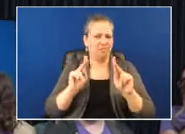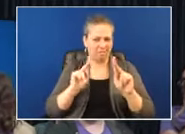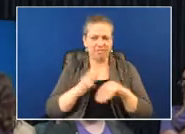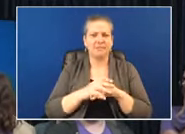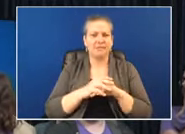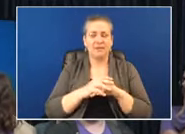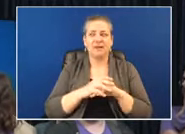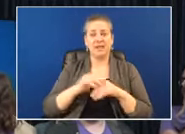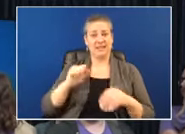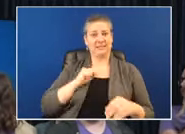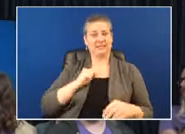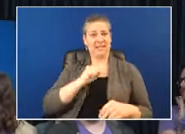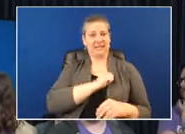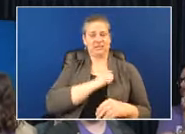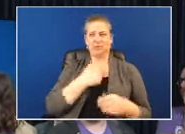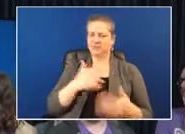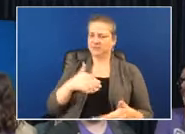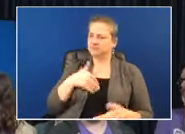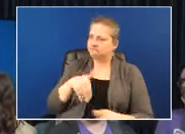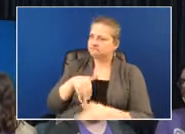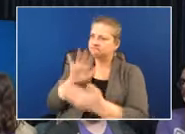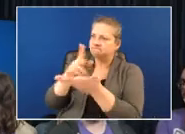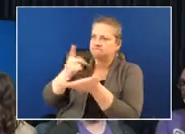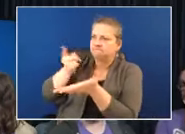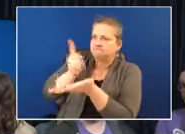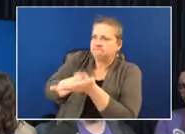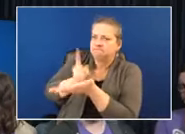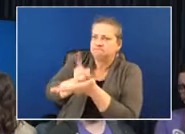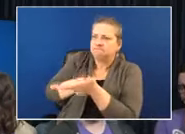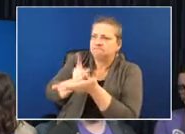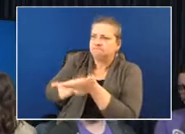Senate, and then in the interim,